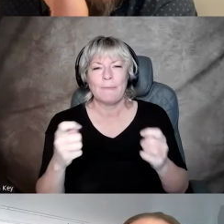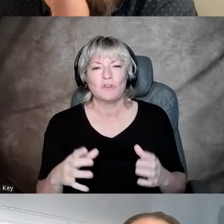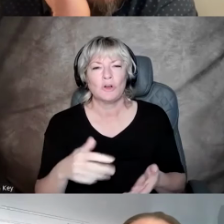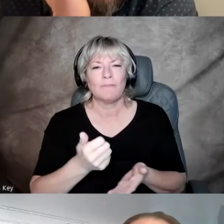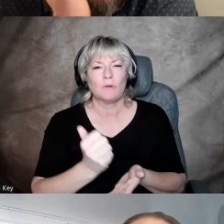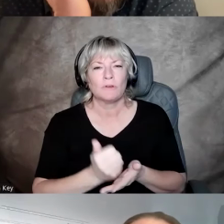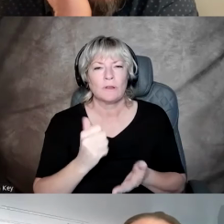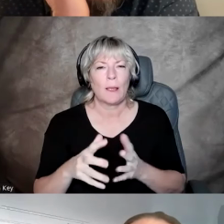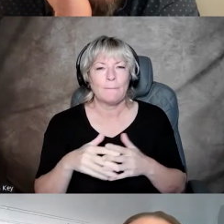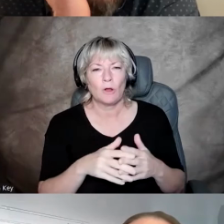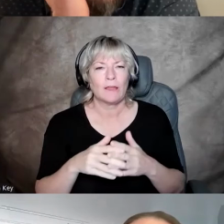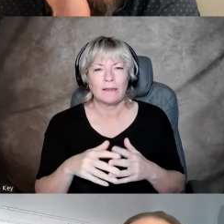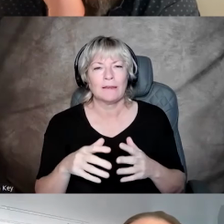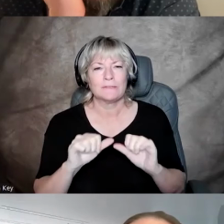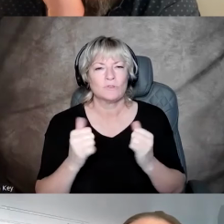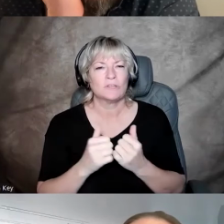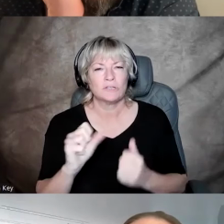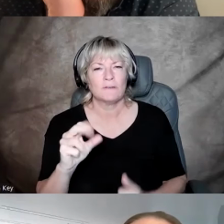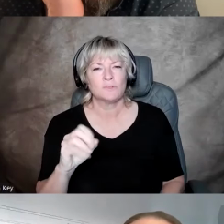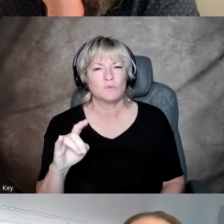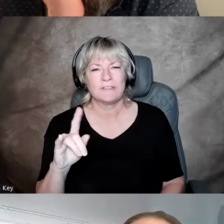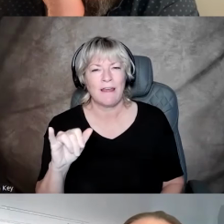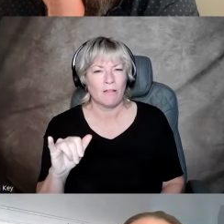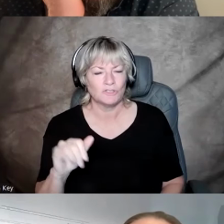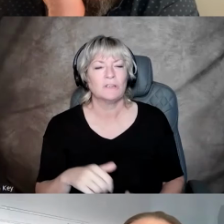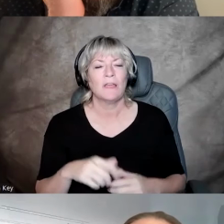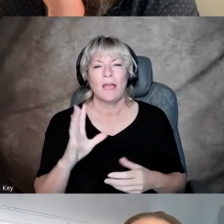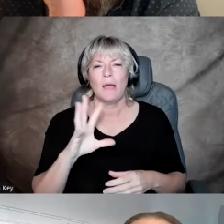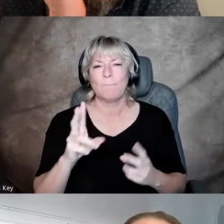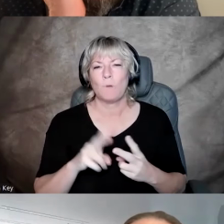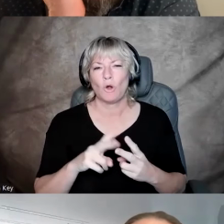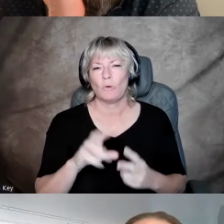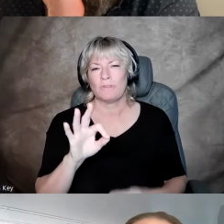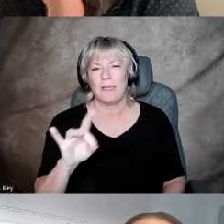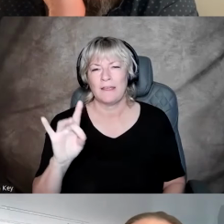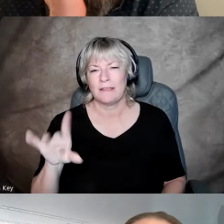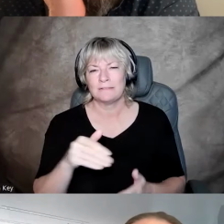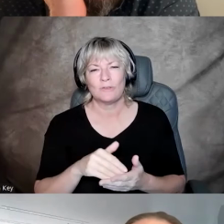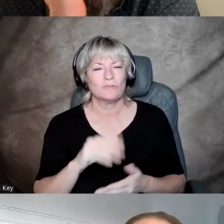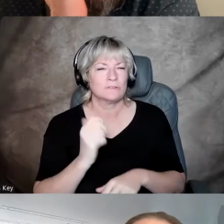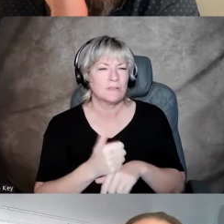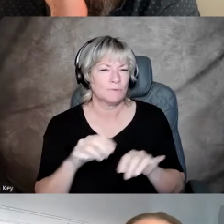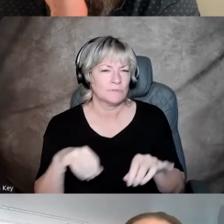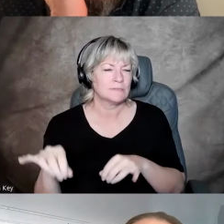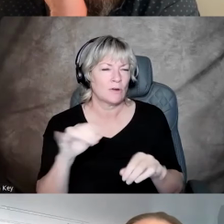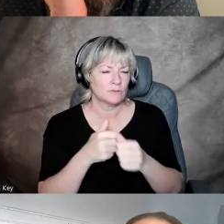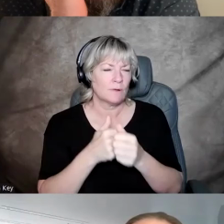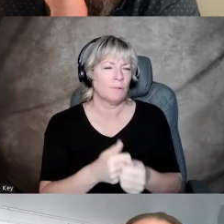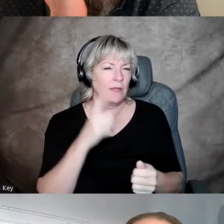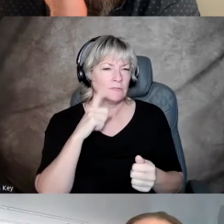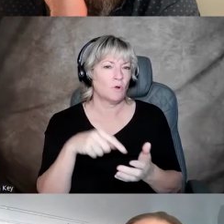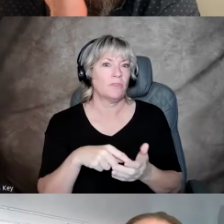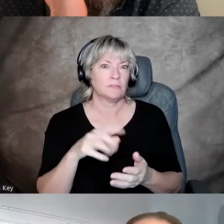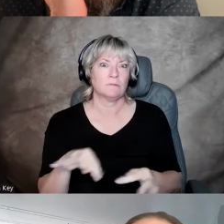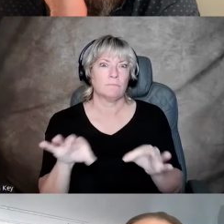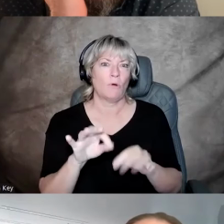of Suicidology. So clearly a key partner with a lot of the 988 centers in establishing the standards of compliance for this very